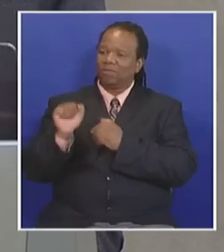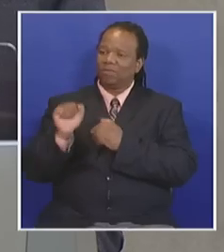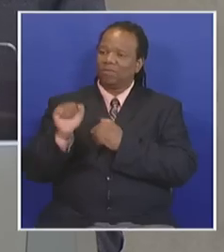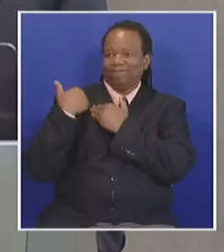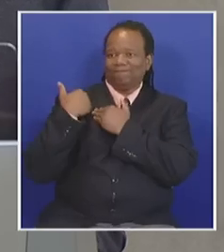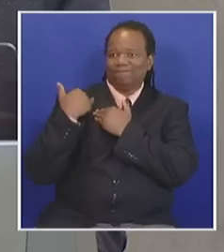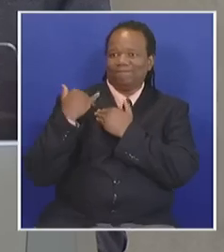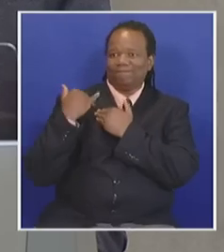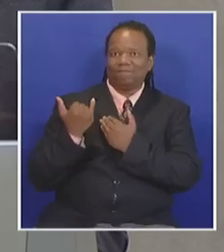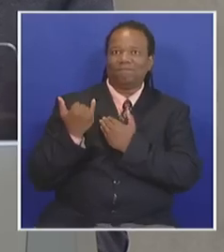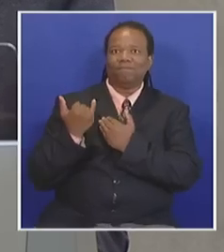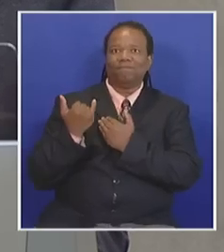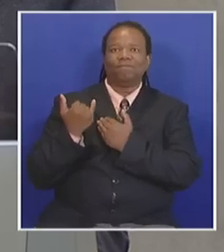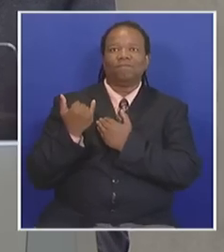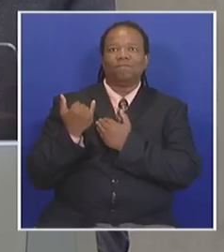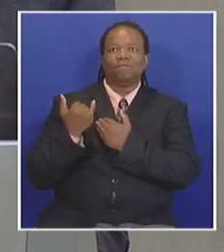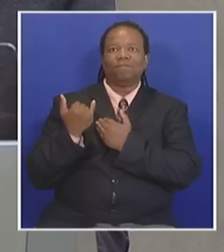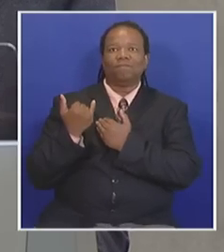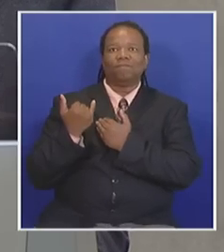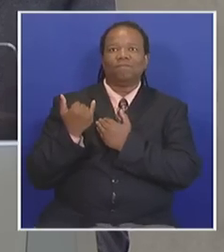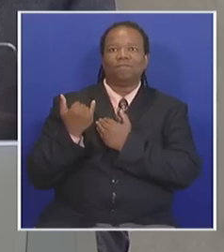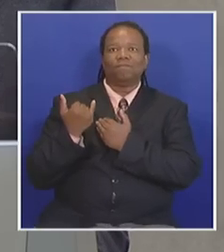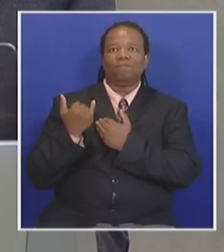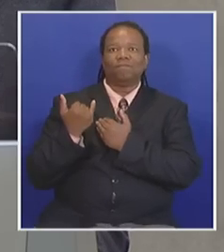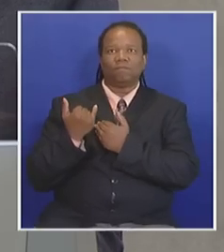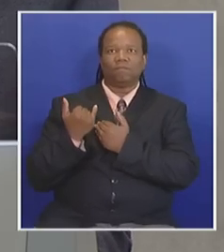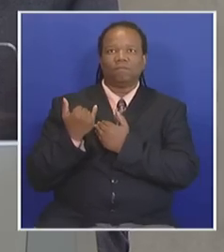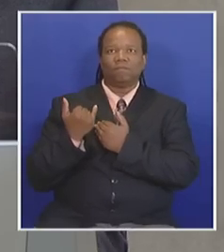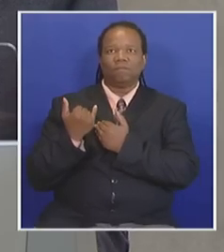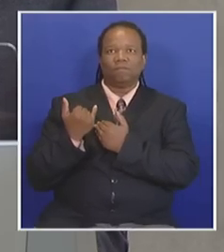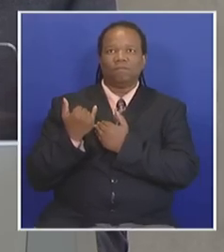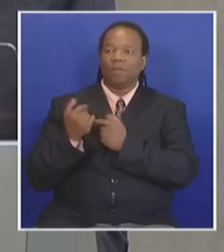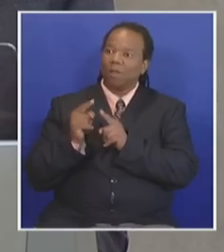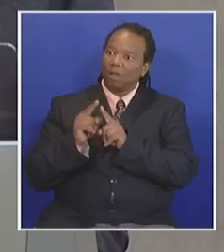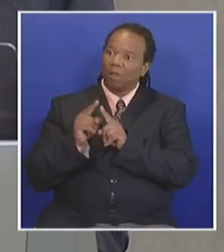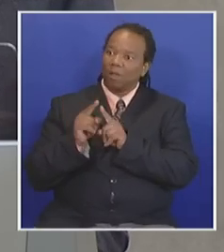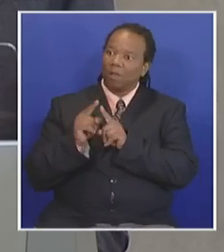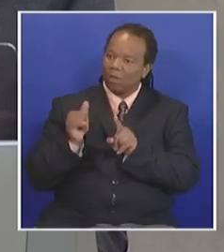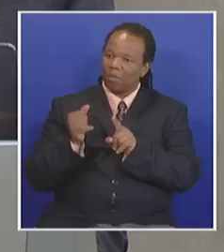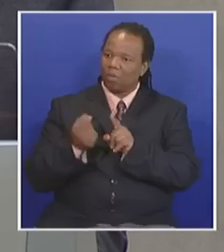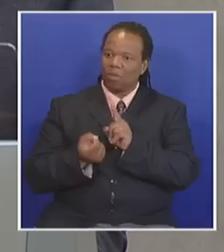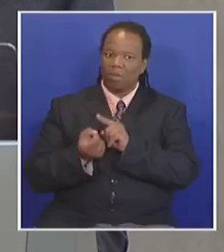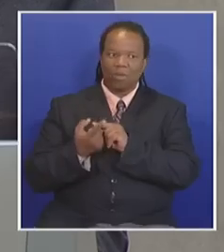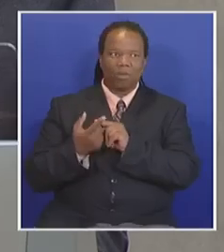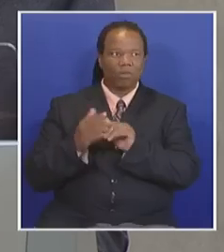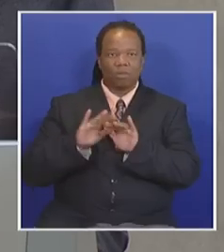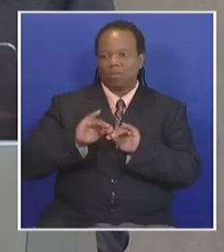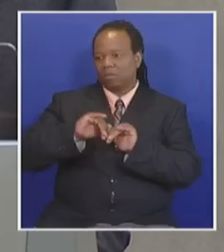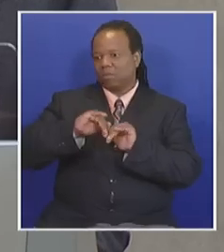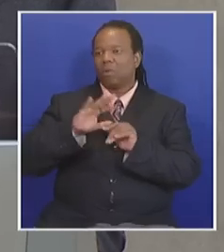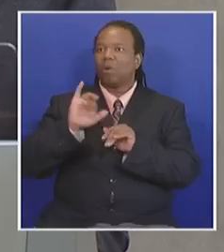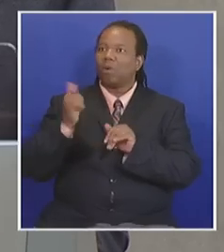are still nostalgic on old apartheid regime should be completely wiped